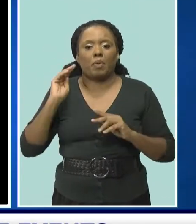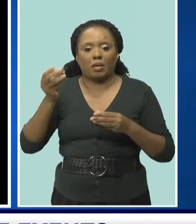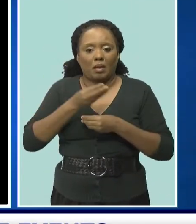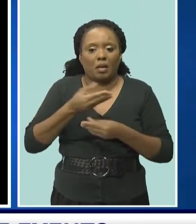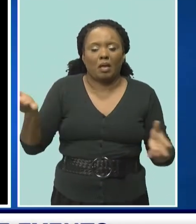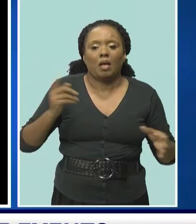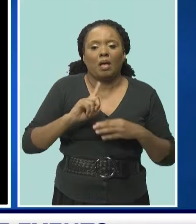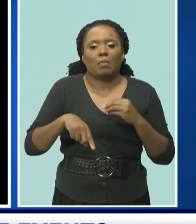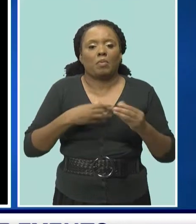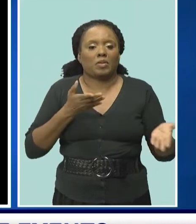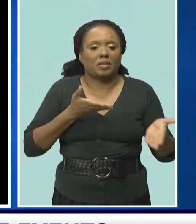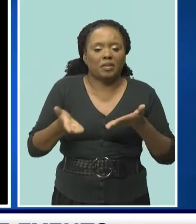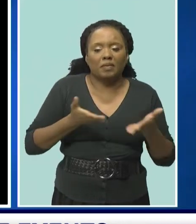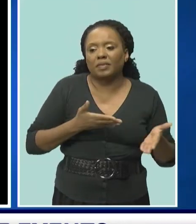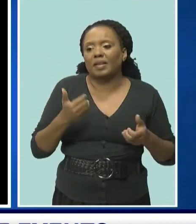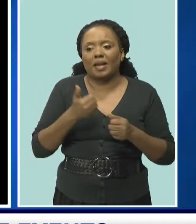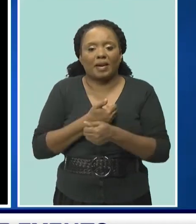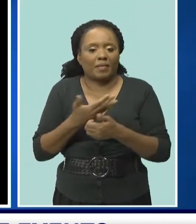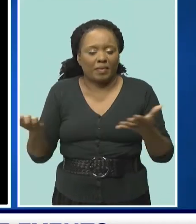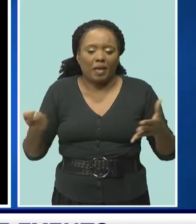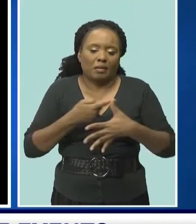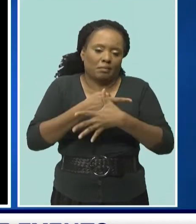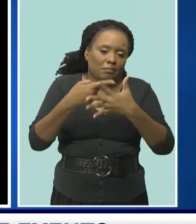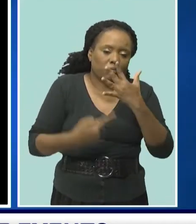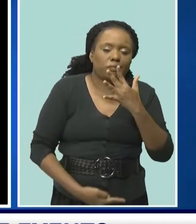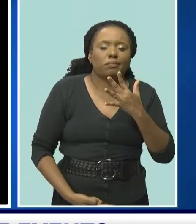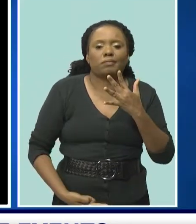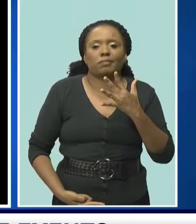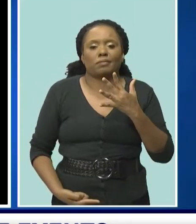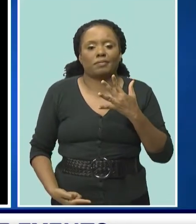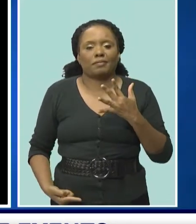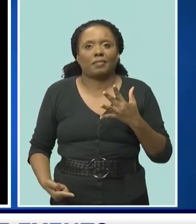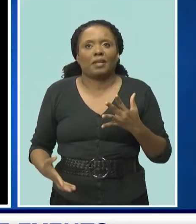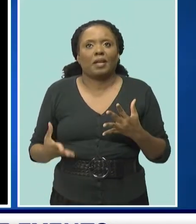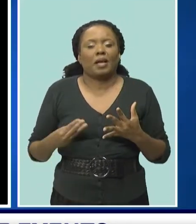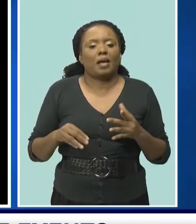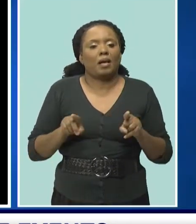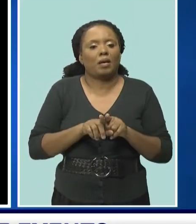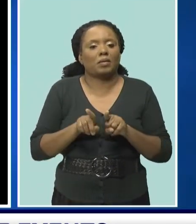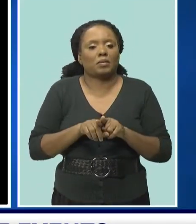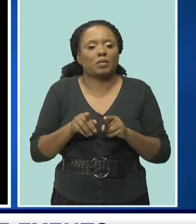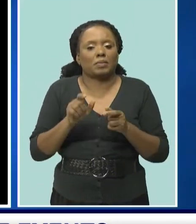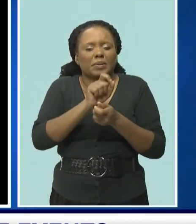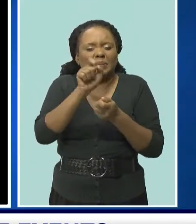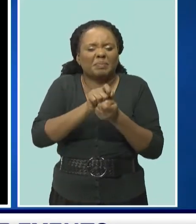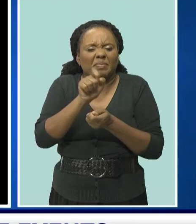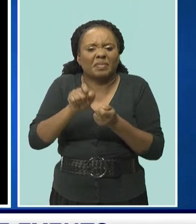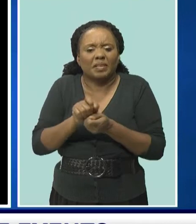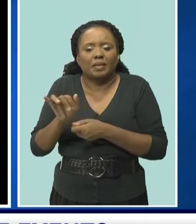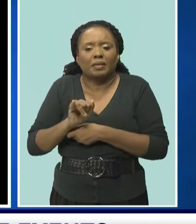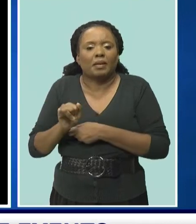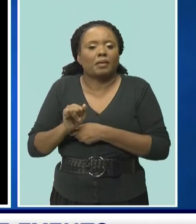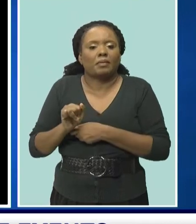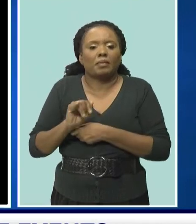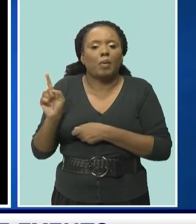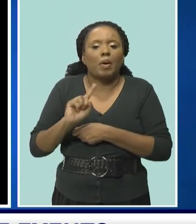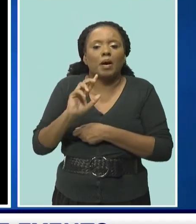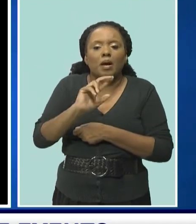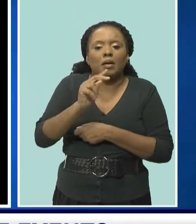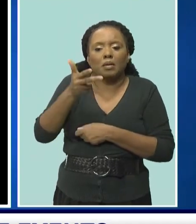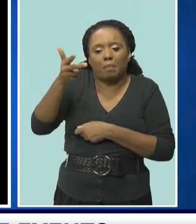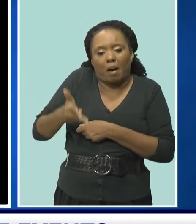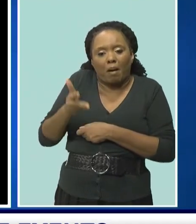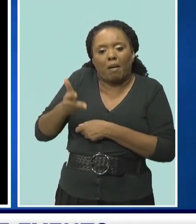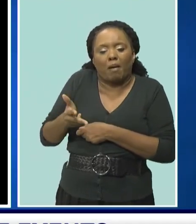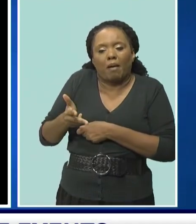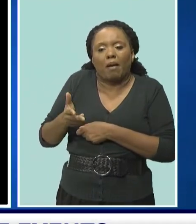the service, and the genealogy marketplace, but also some very detailed specifics for things like park and ride, special bus